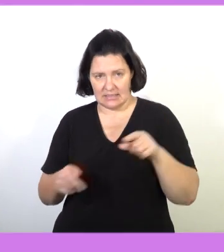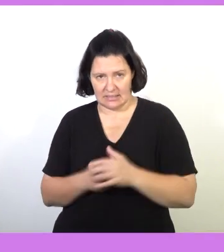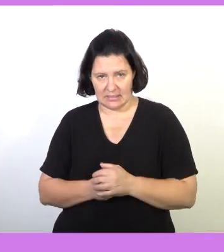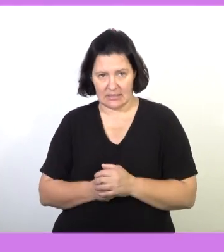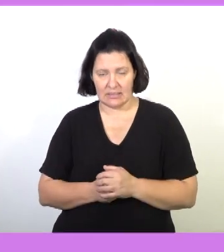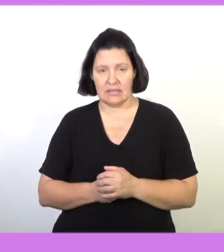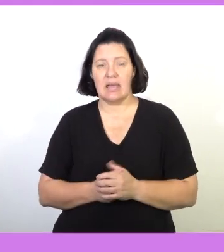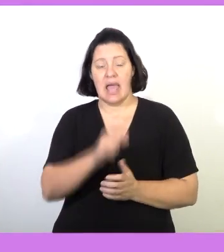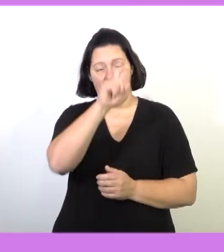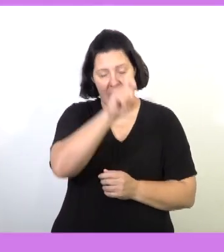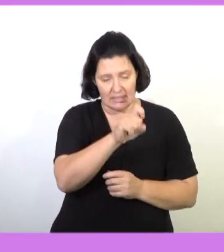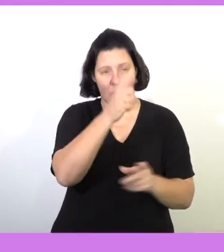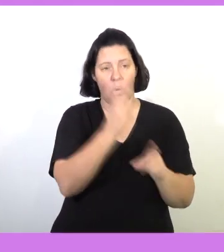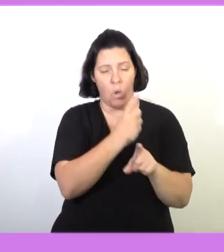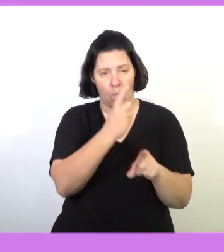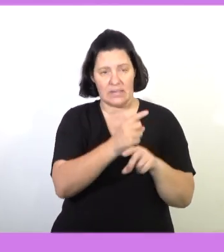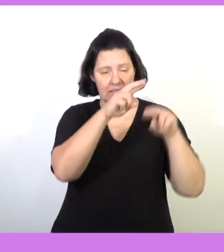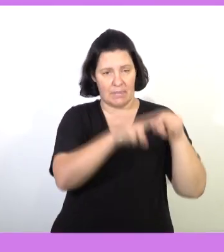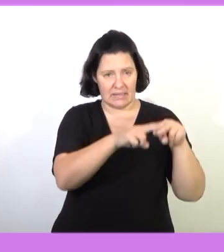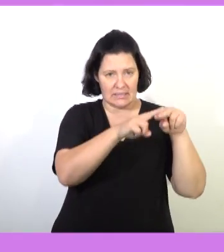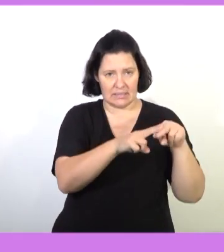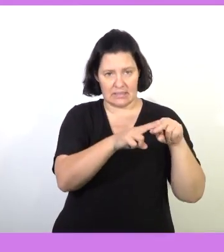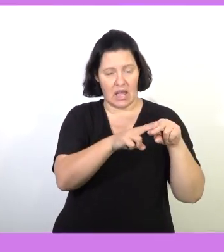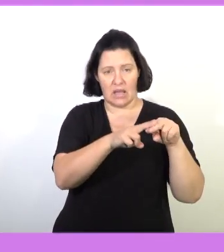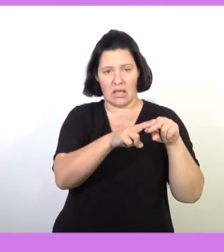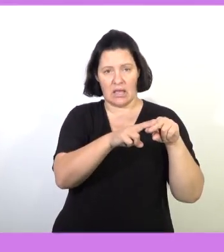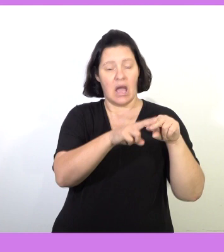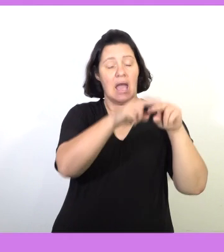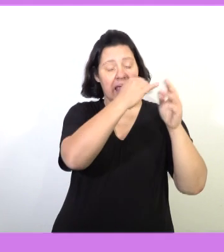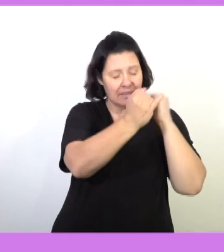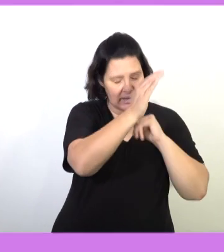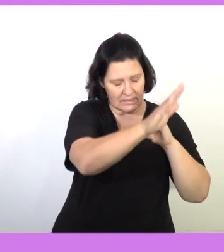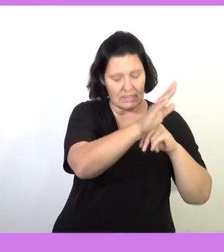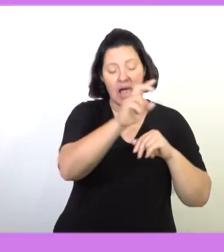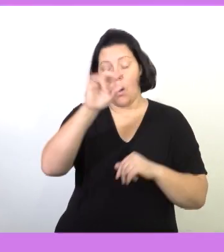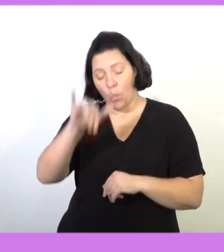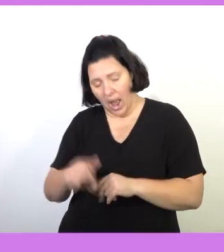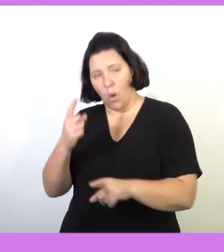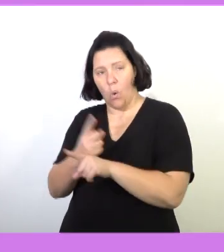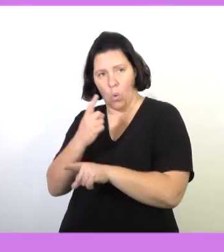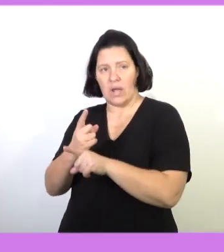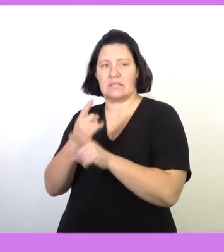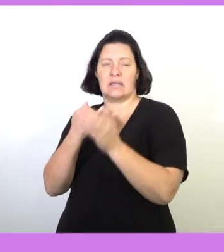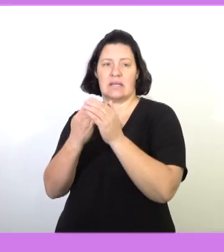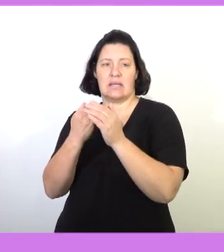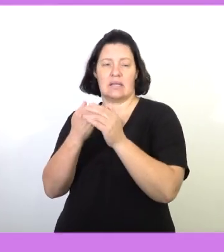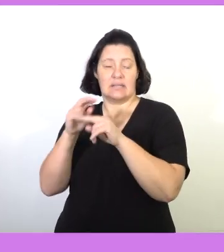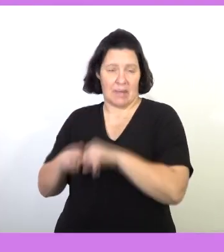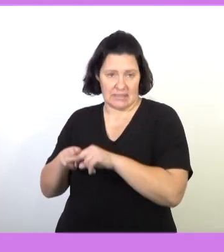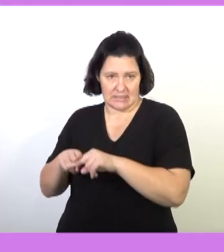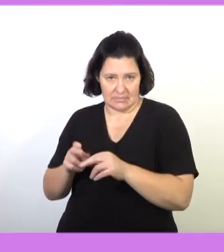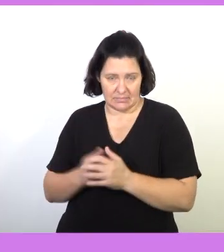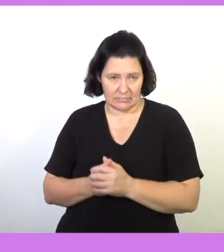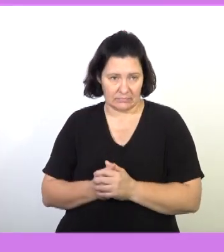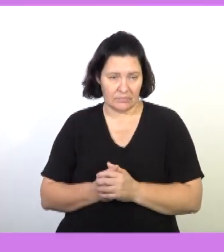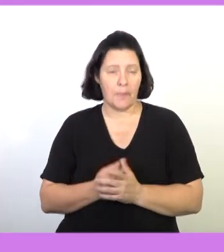Our x-axis are always independent. Our y-axis are dependent. What kind of a pattern